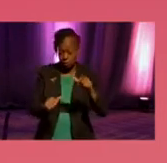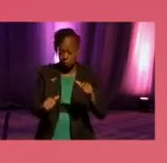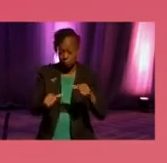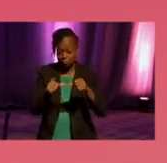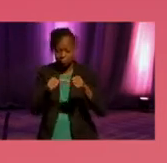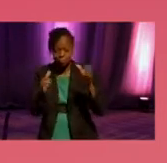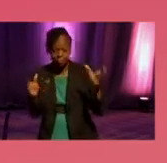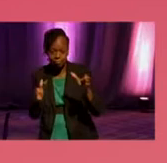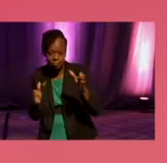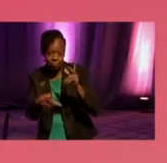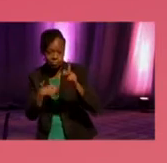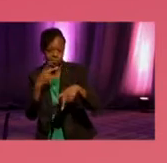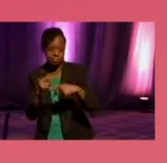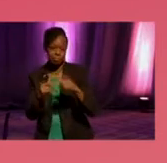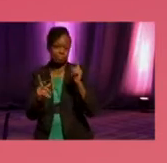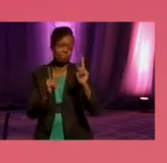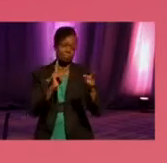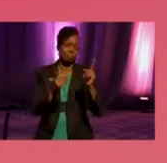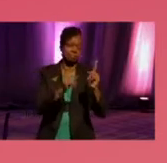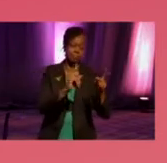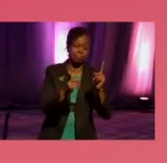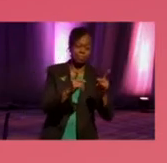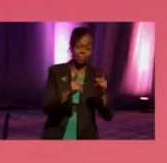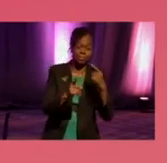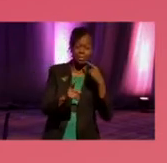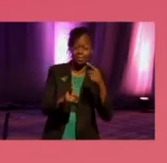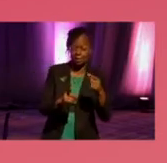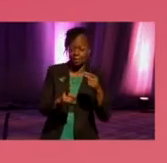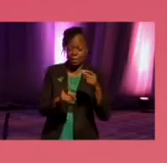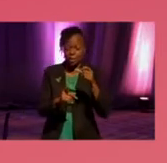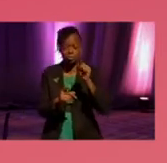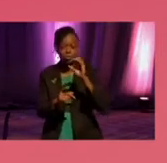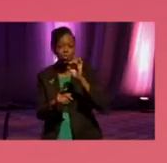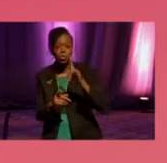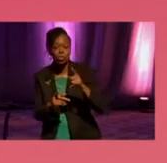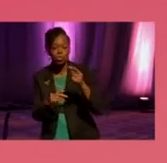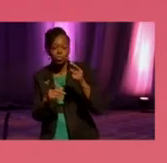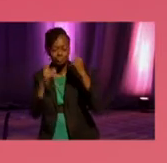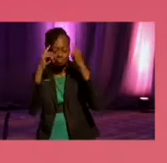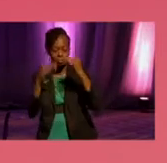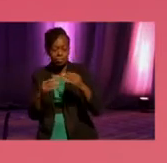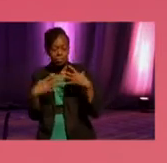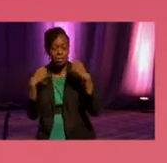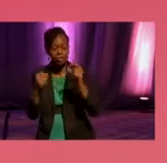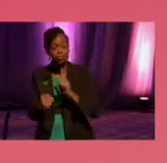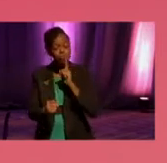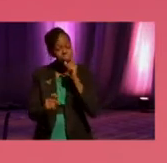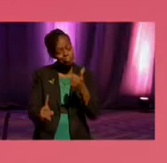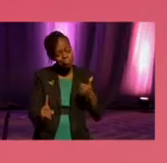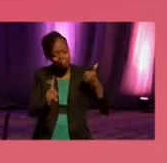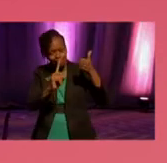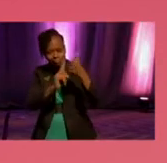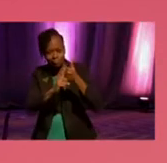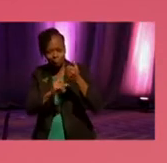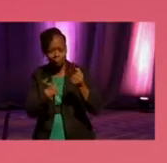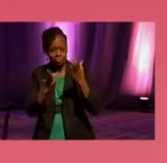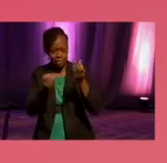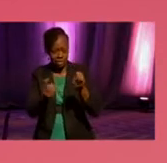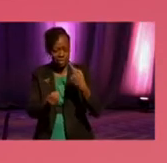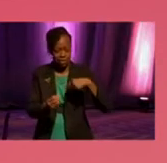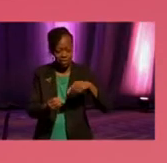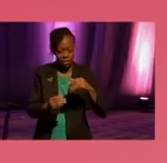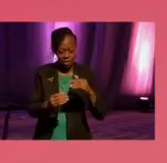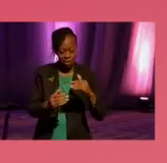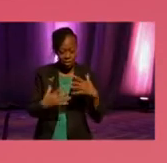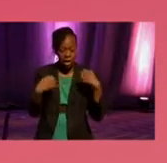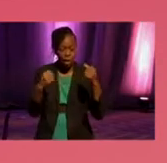of dialogue. As we said, the social determinants of health really have a big impact on many of these health disparities